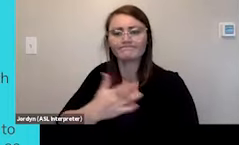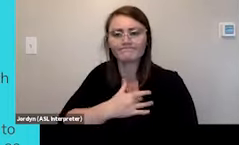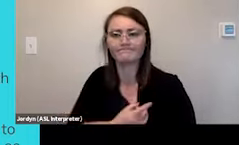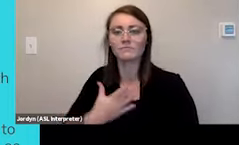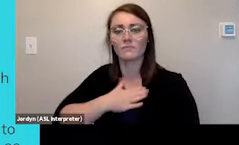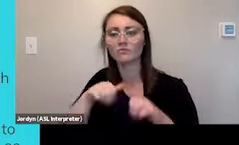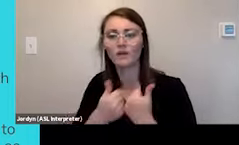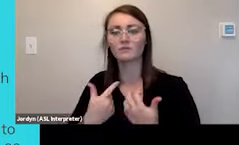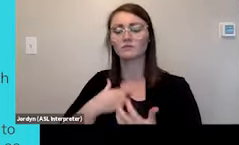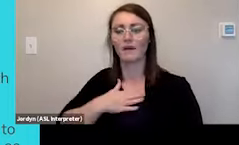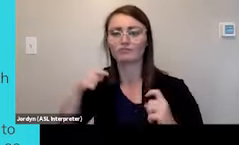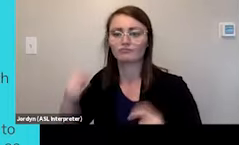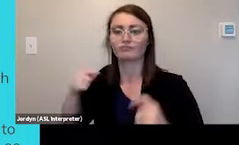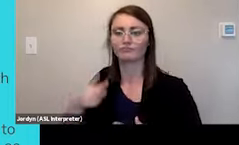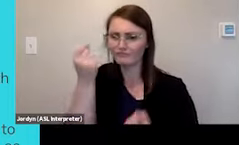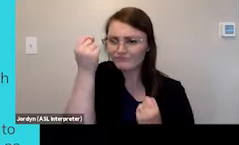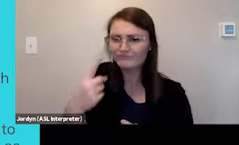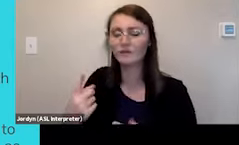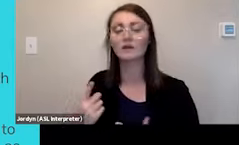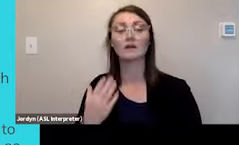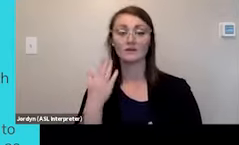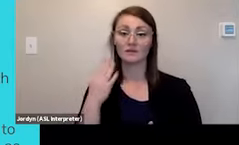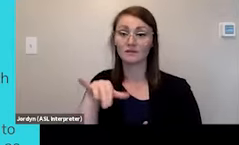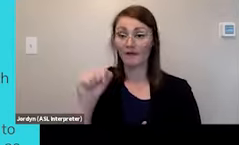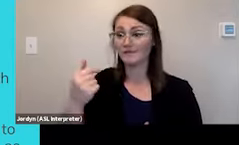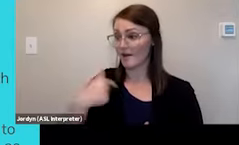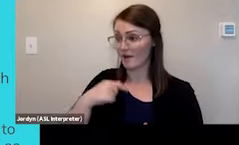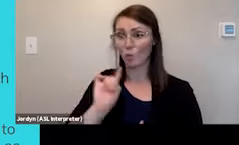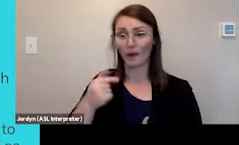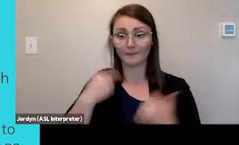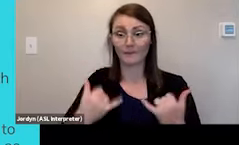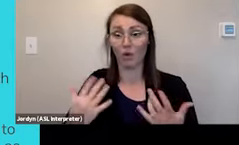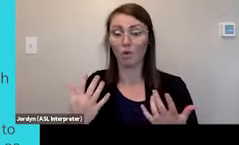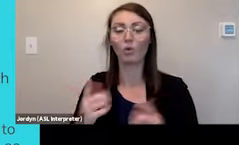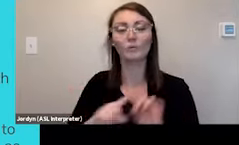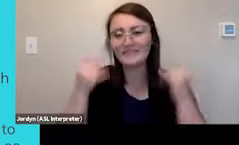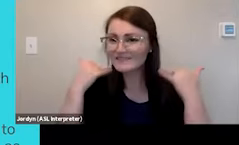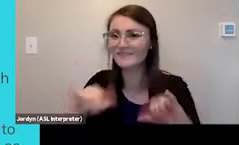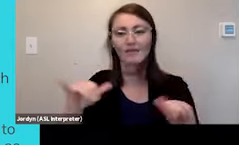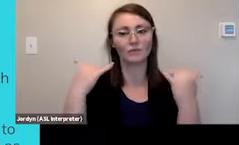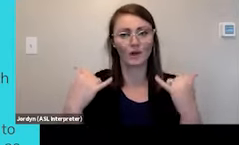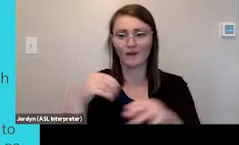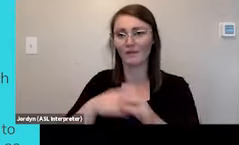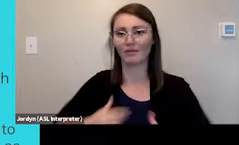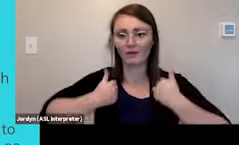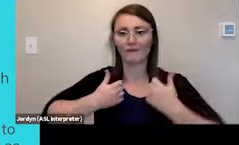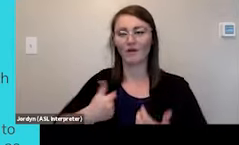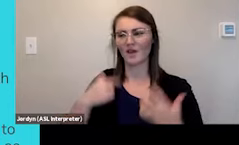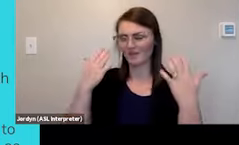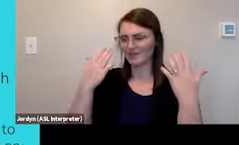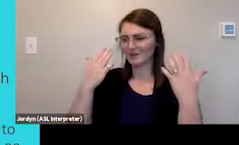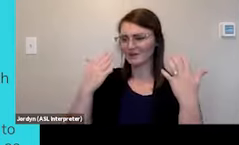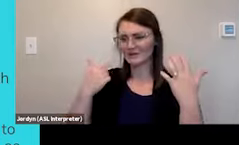certain struggles. Even though I got this far today, there are still times in my life where regrettably